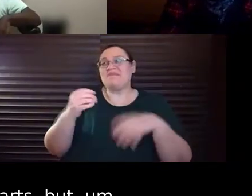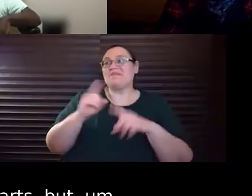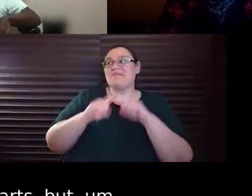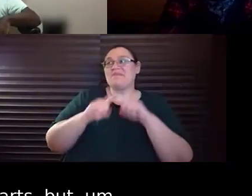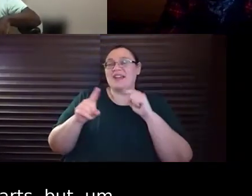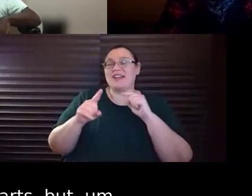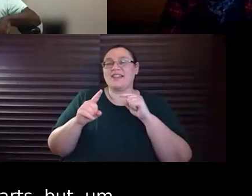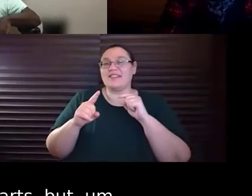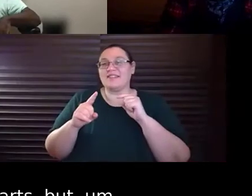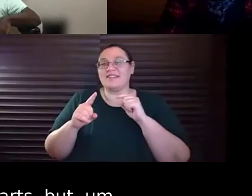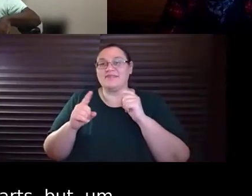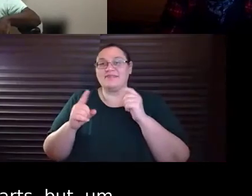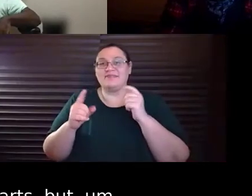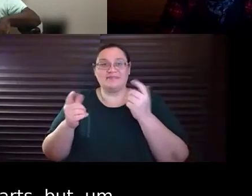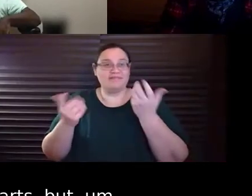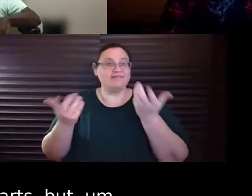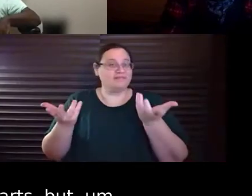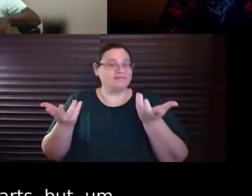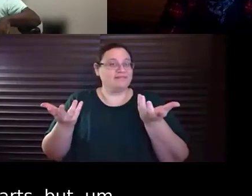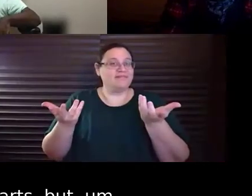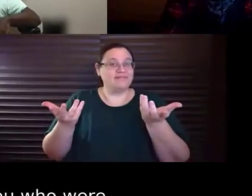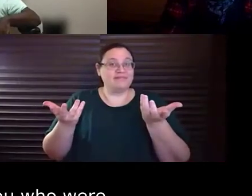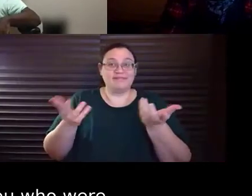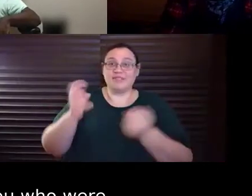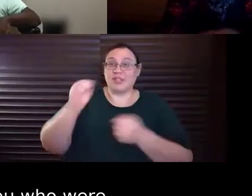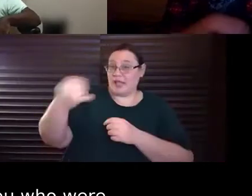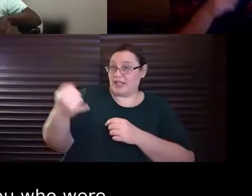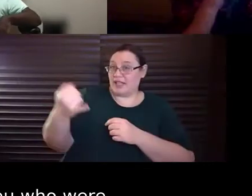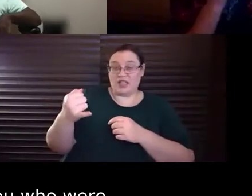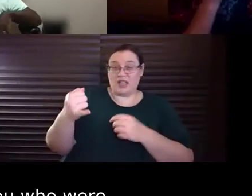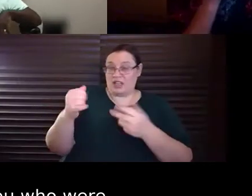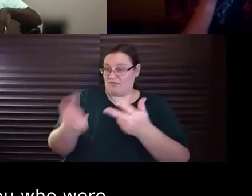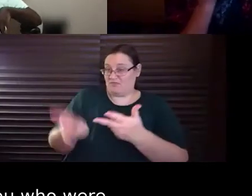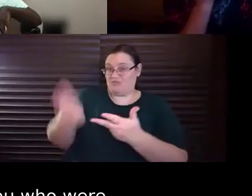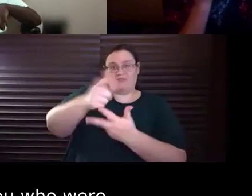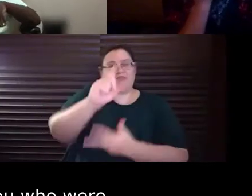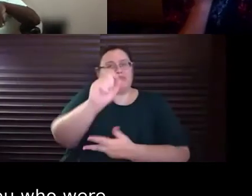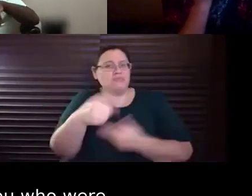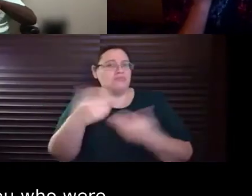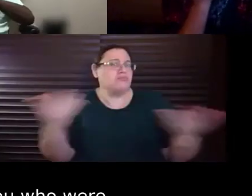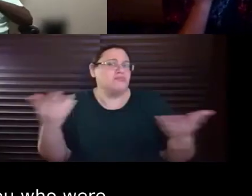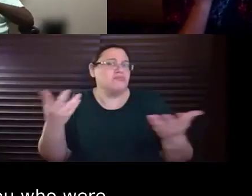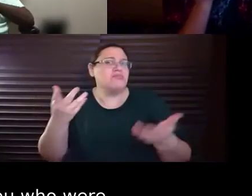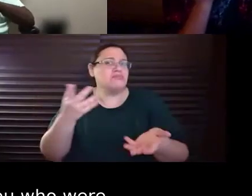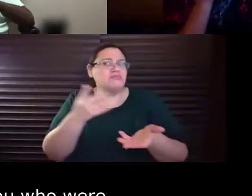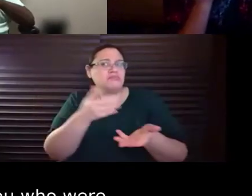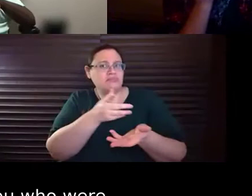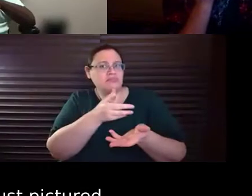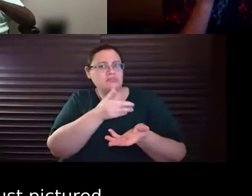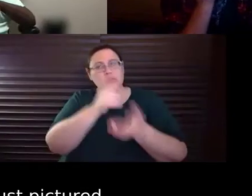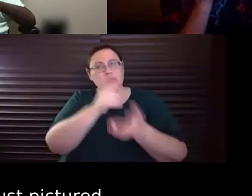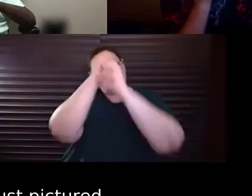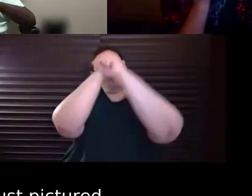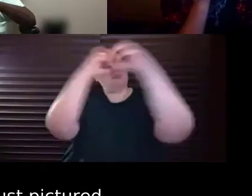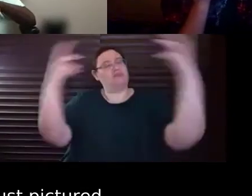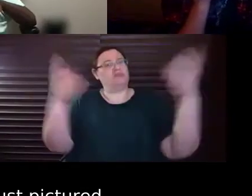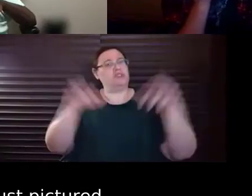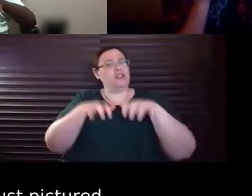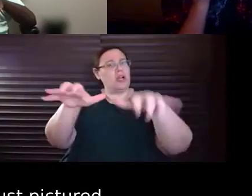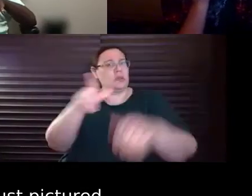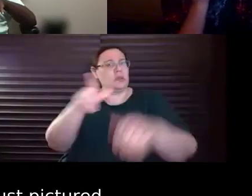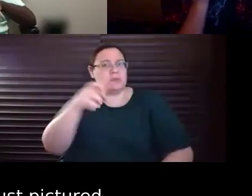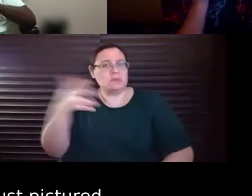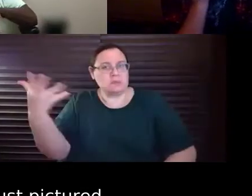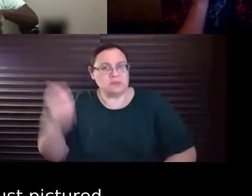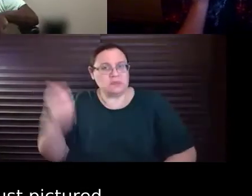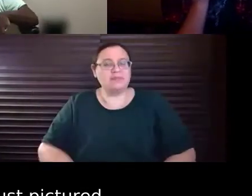But so AJ, that's the same question for you. Who was it? Who were you? Who did you picture? Wow. So